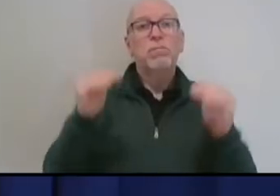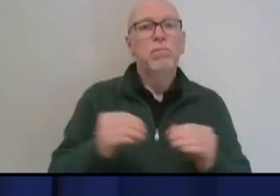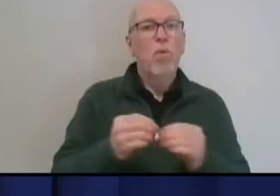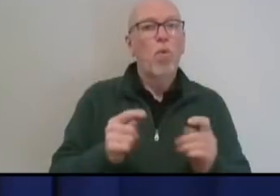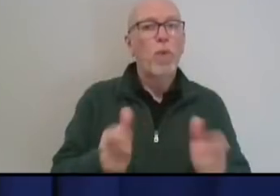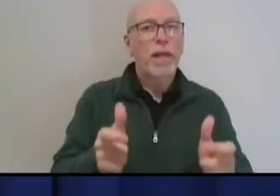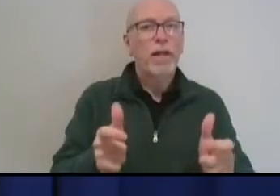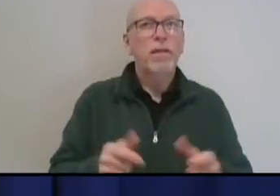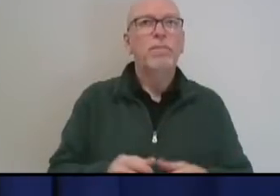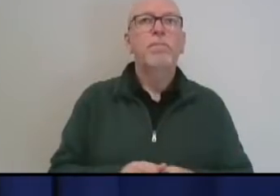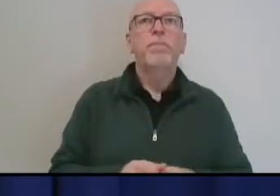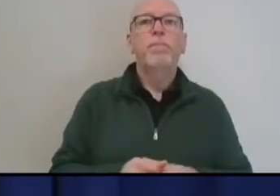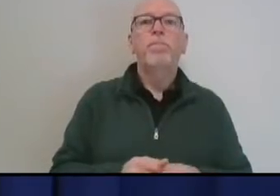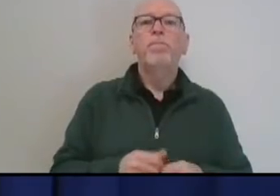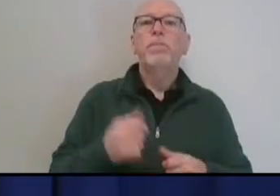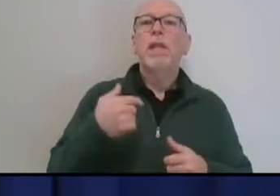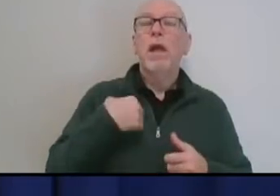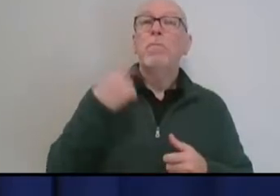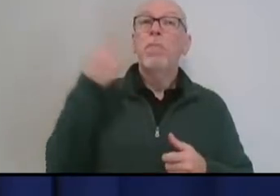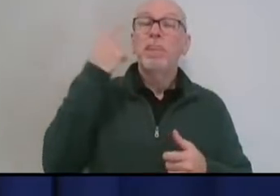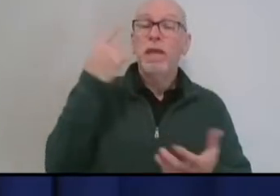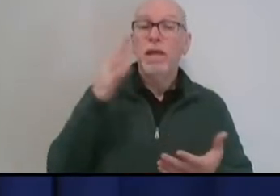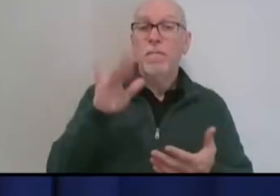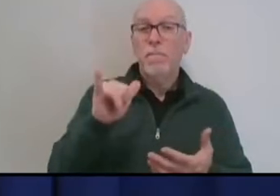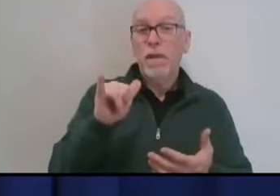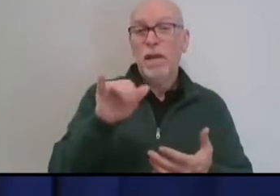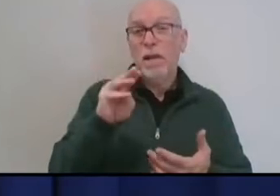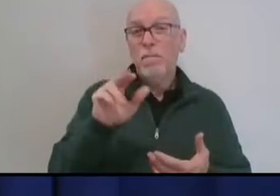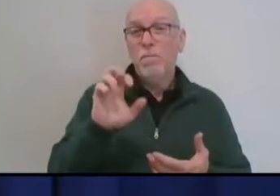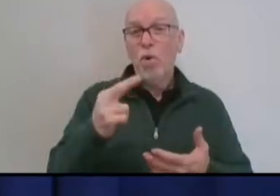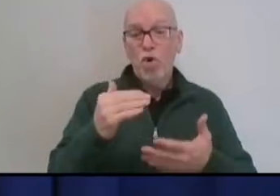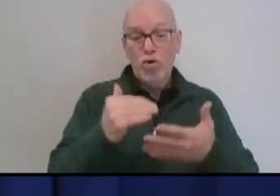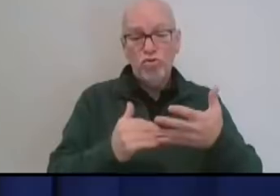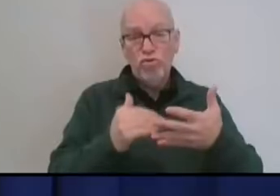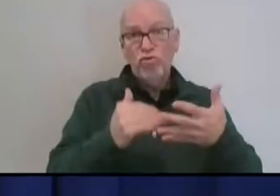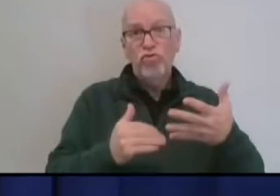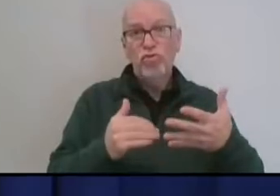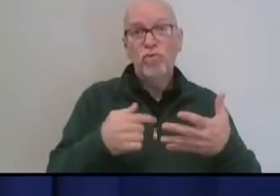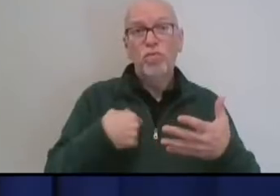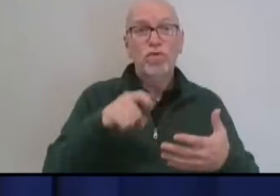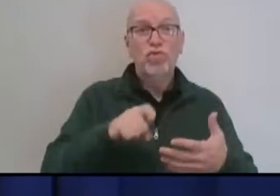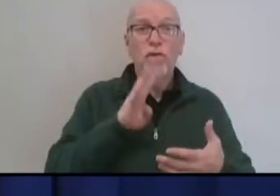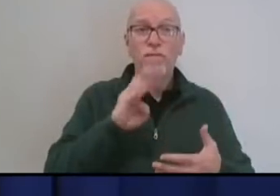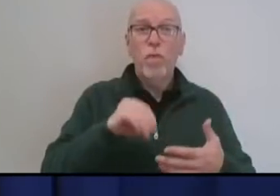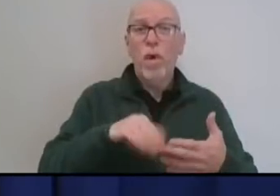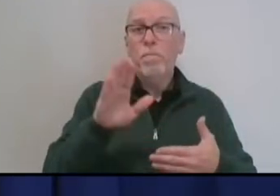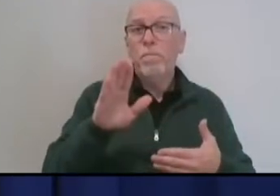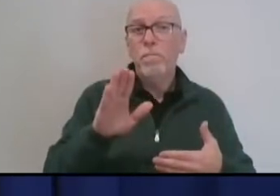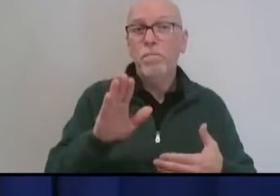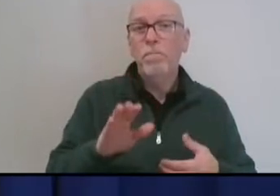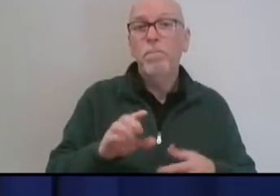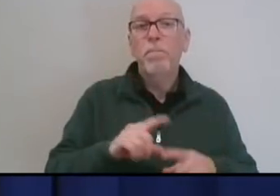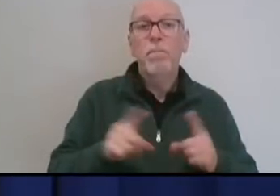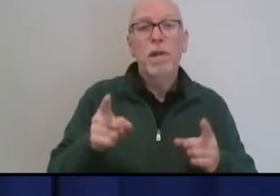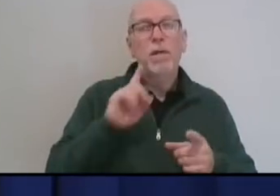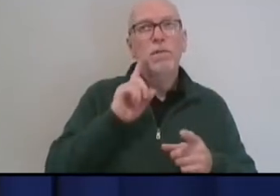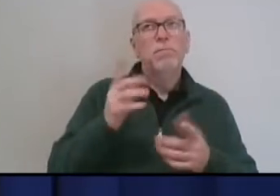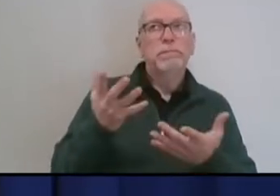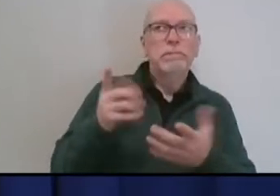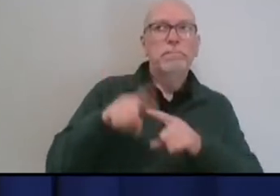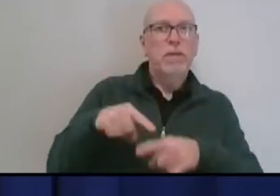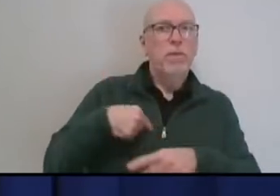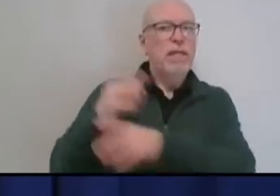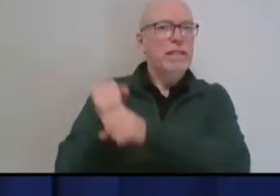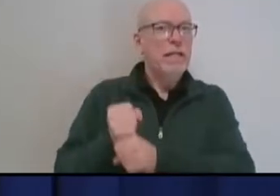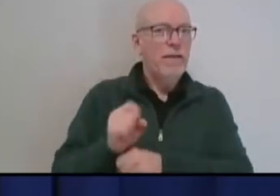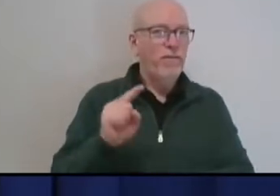would really be thinking that by mid to late March, we're to 40 and above. But again, bird in the hand. We